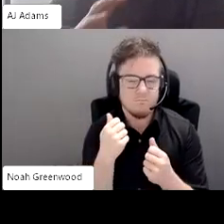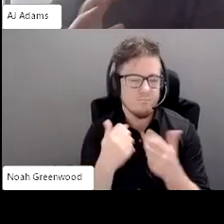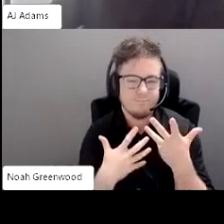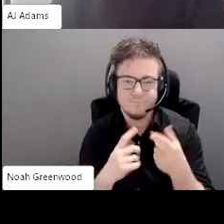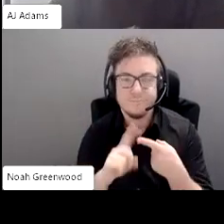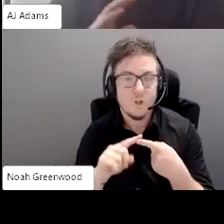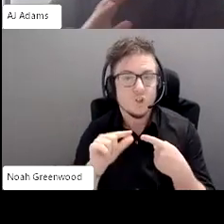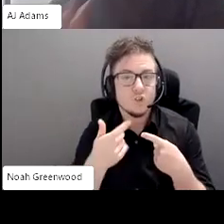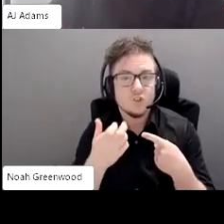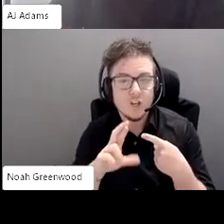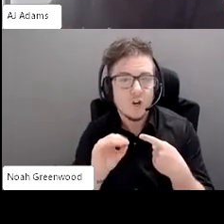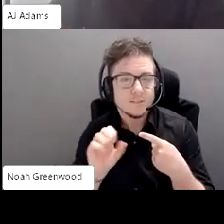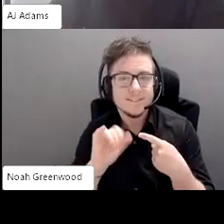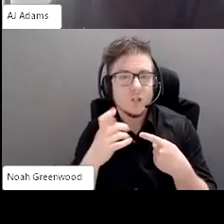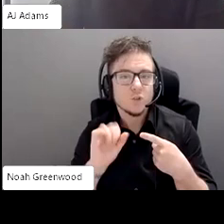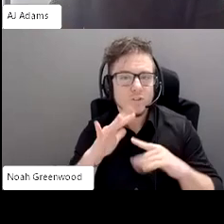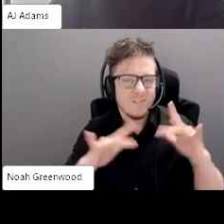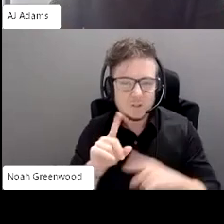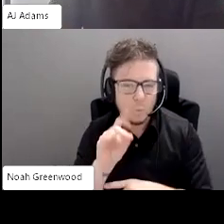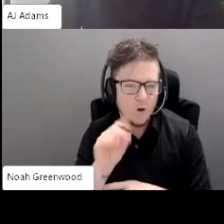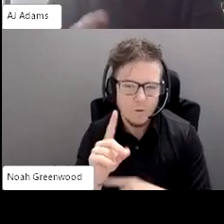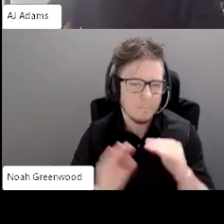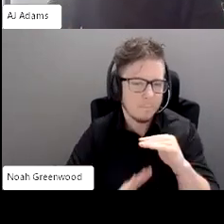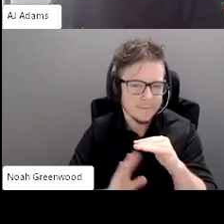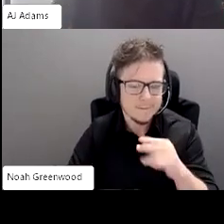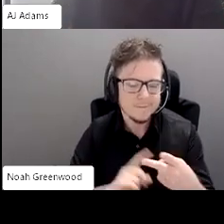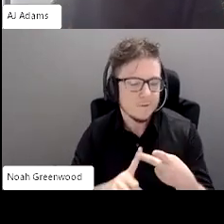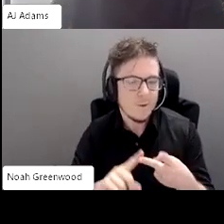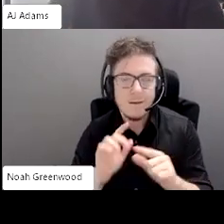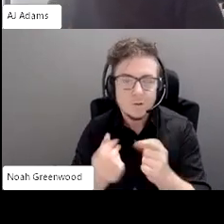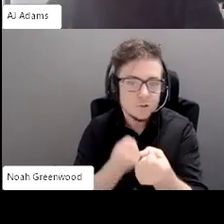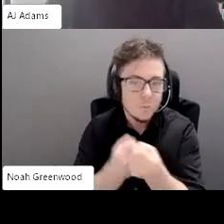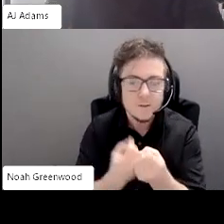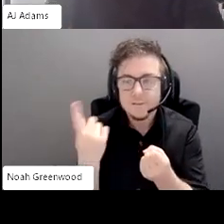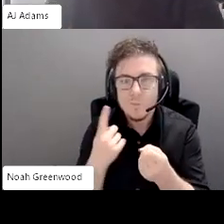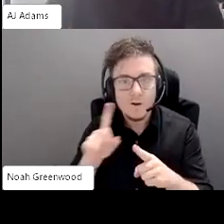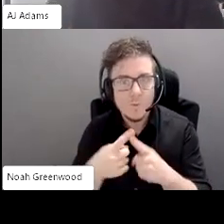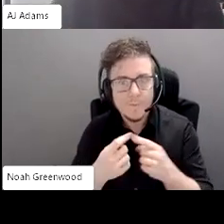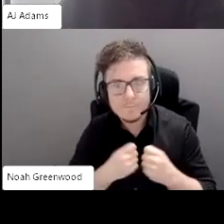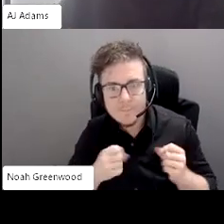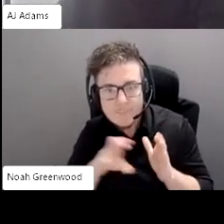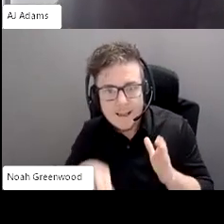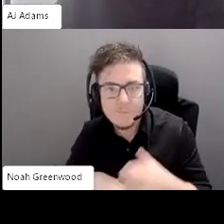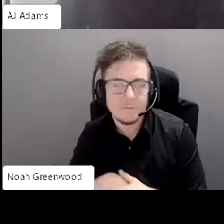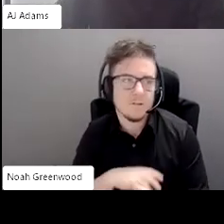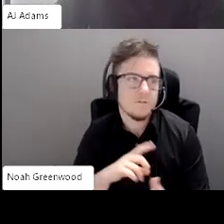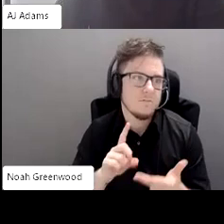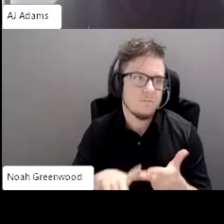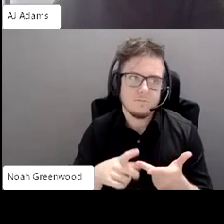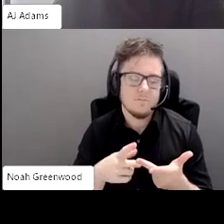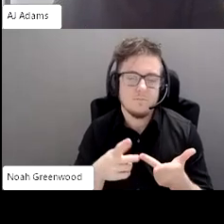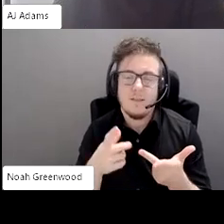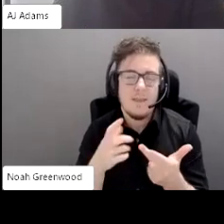gender and sexual diversity 101 type resources to how to support someone coming out. Basically anything that you need is on